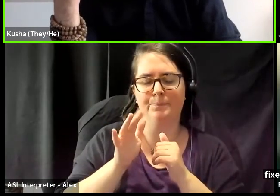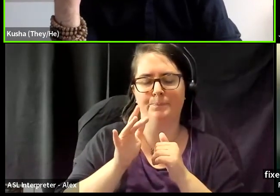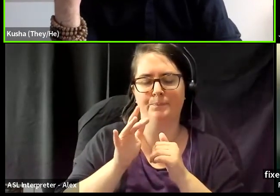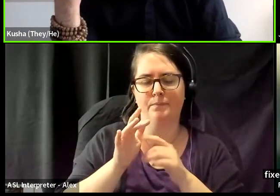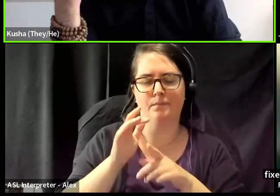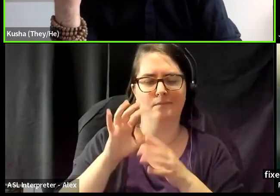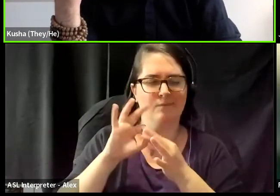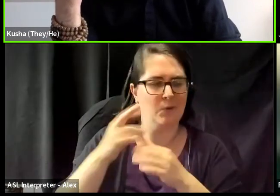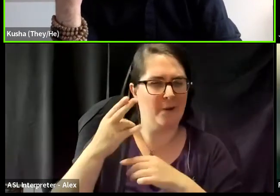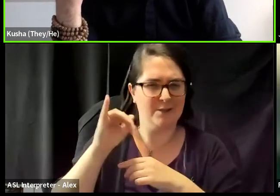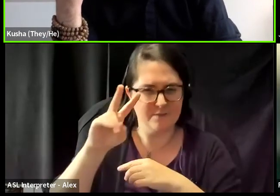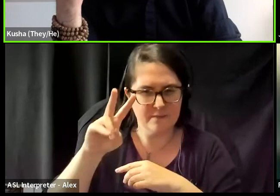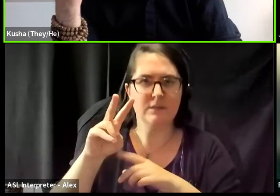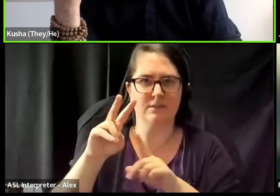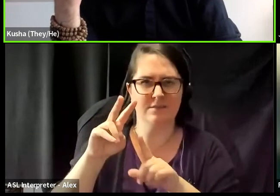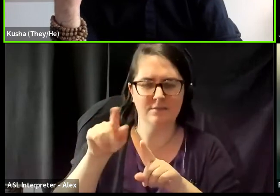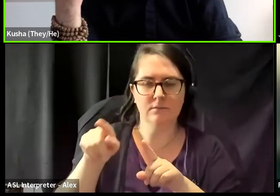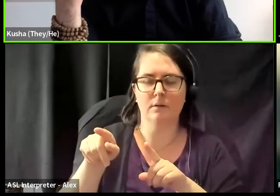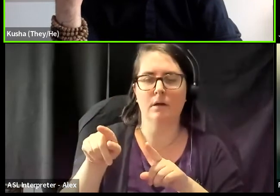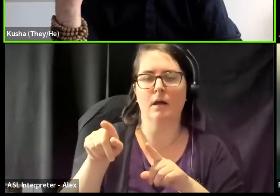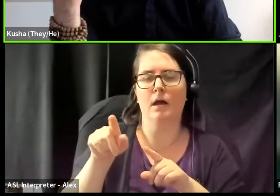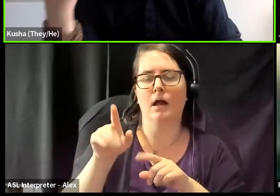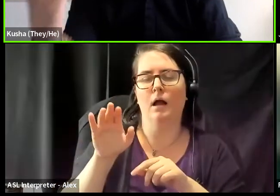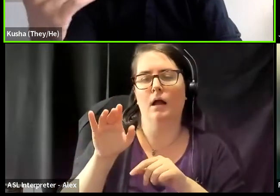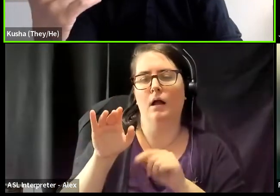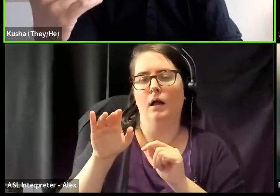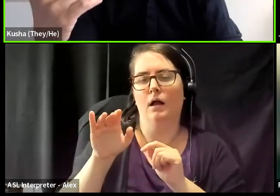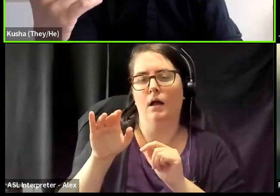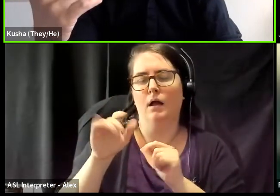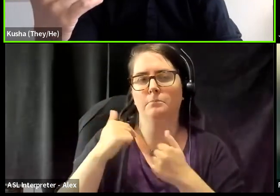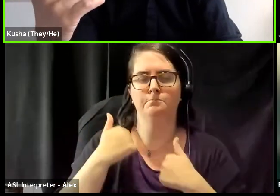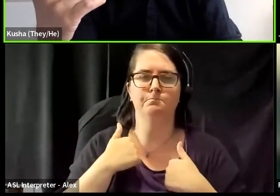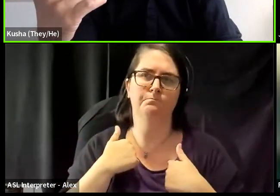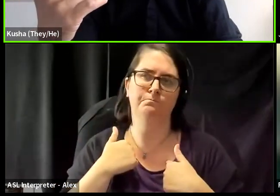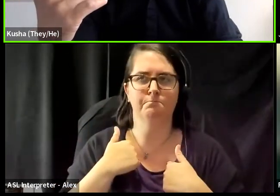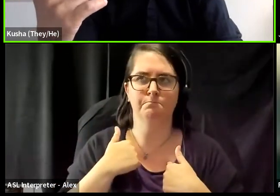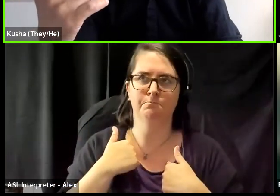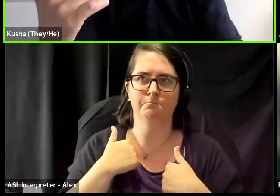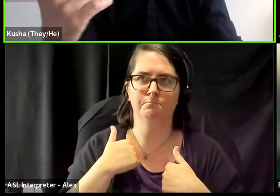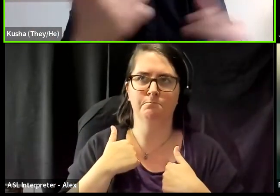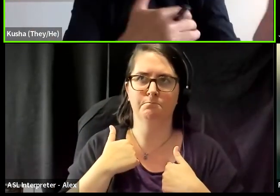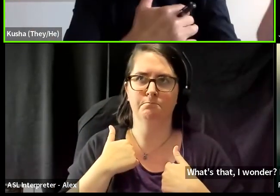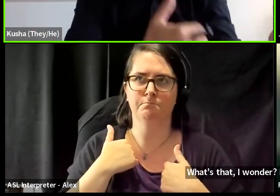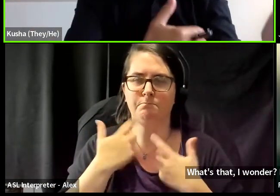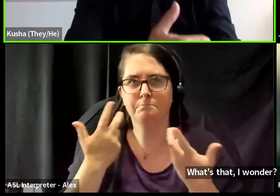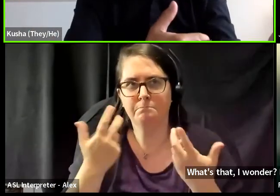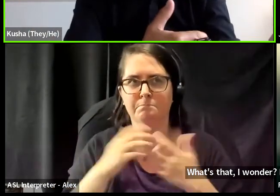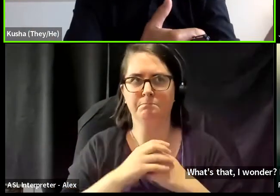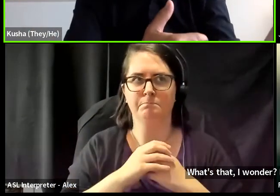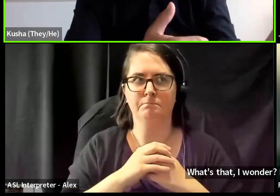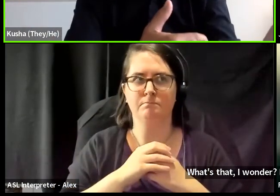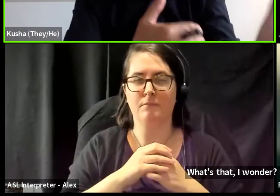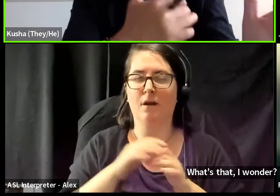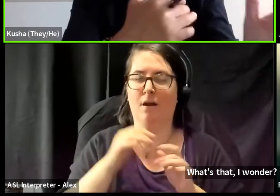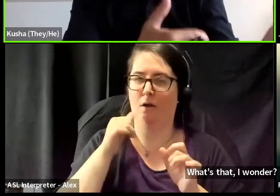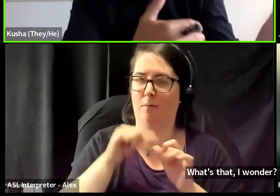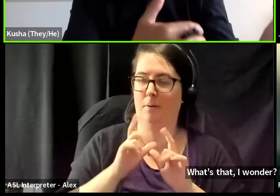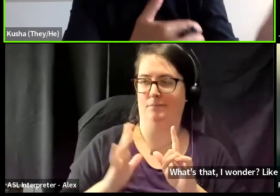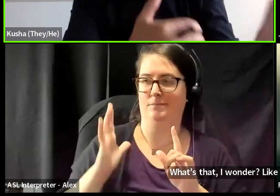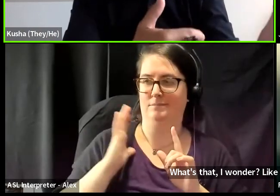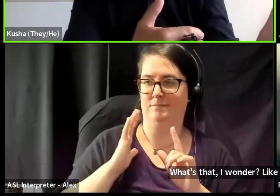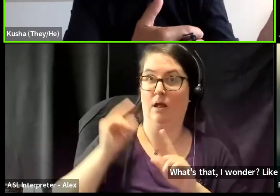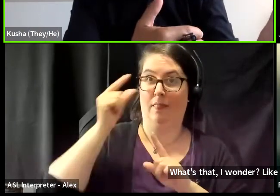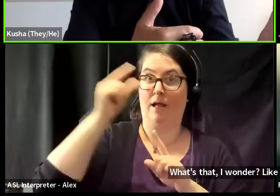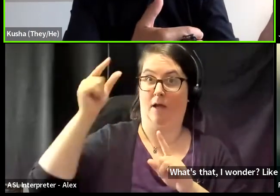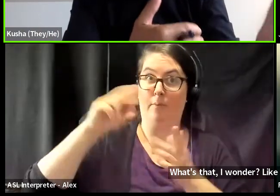HIV, Jade, was that I wonder, like, because when it first started, the government